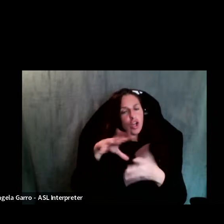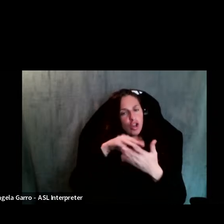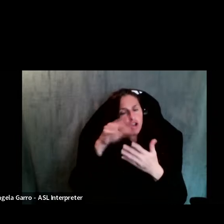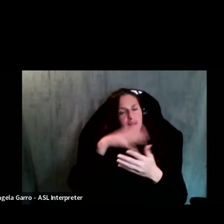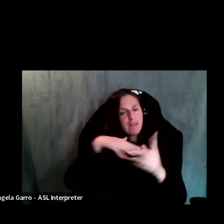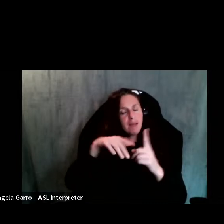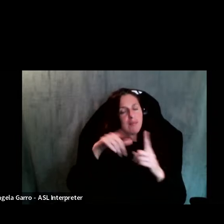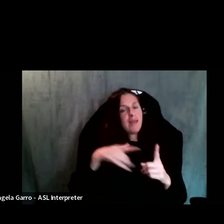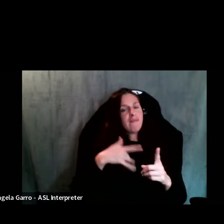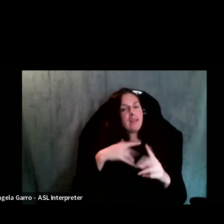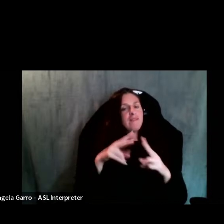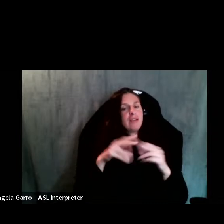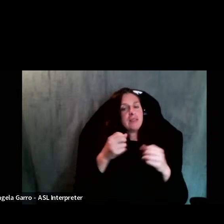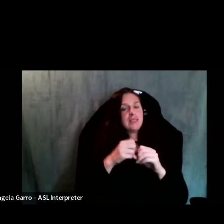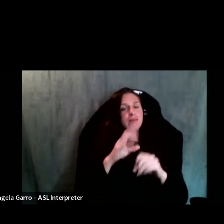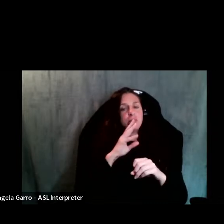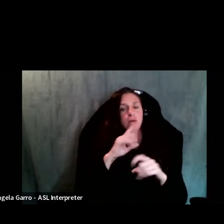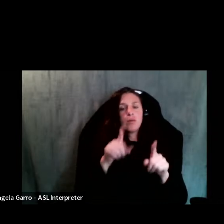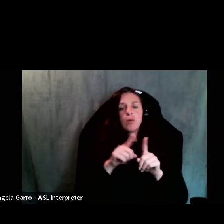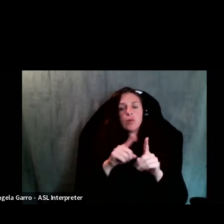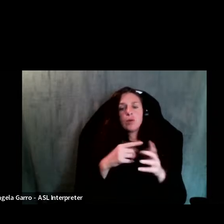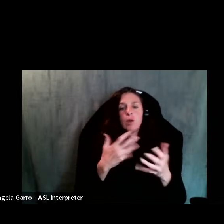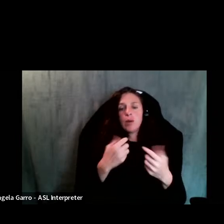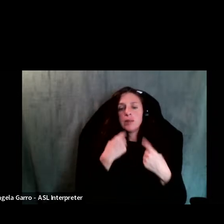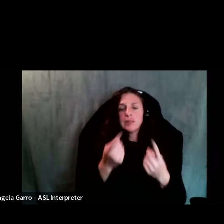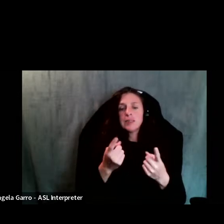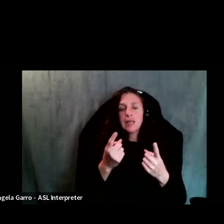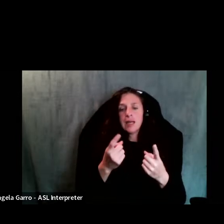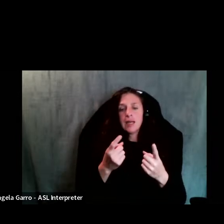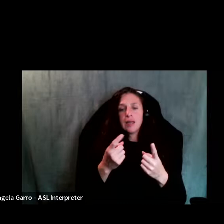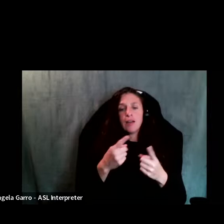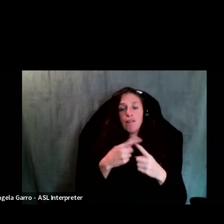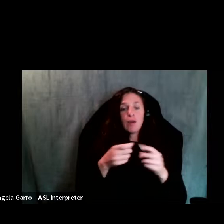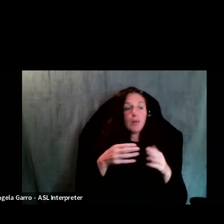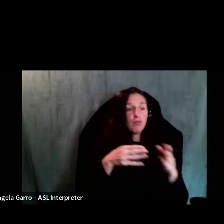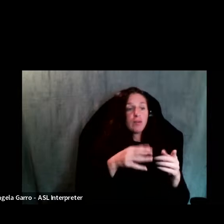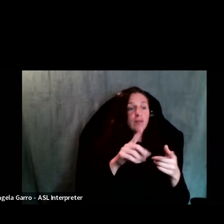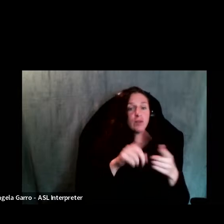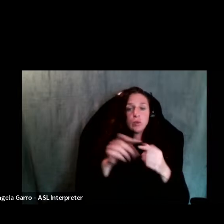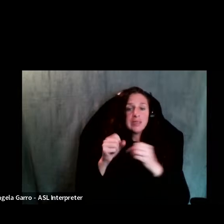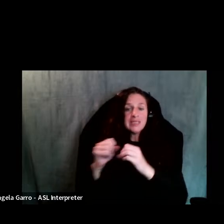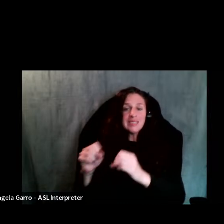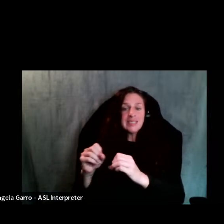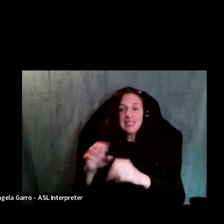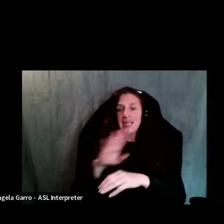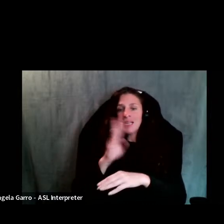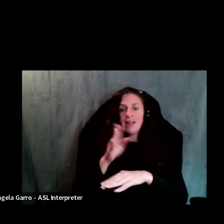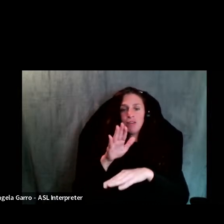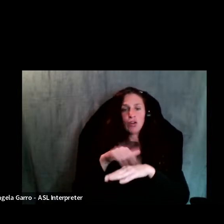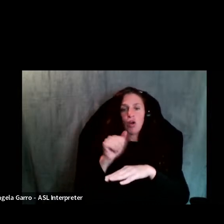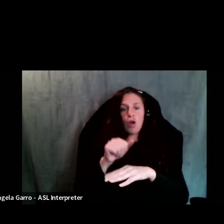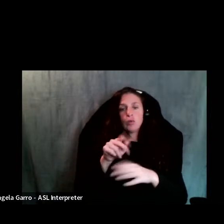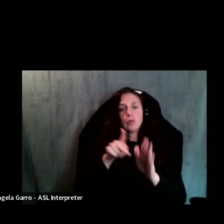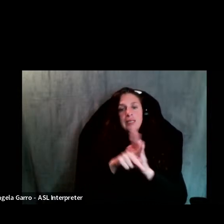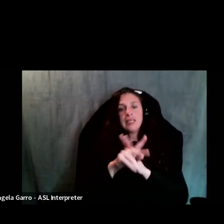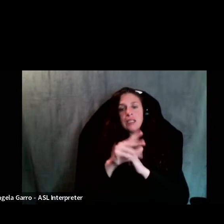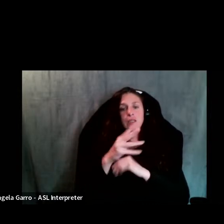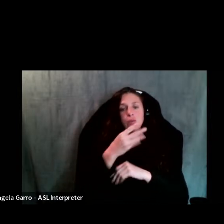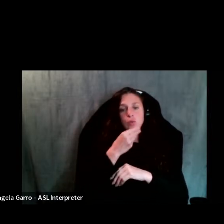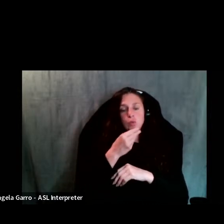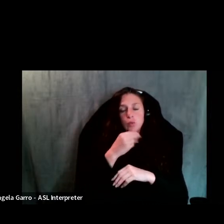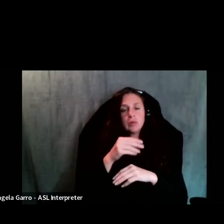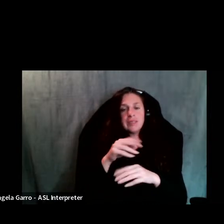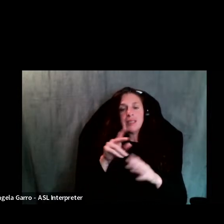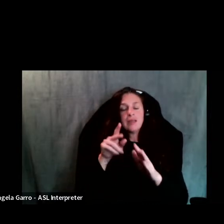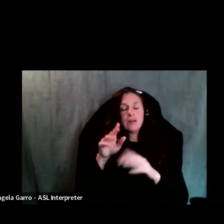speak. Also, I wanted to say that saying from the river to the sea has never been a call to kill Jews or a call to